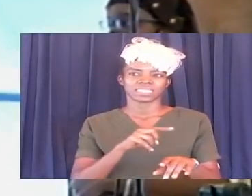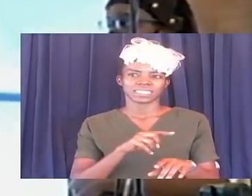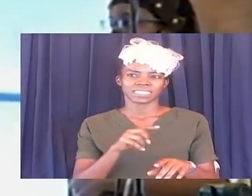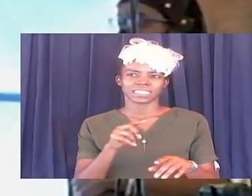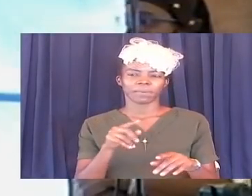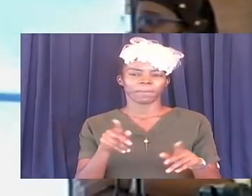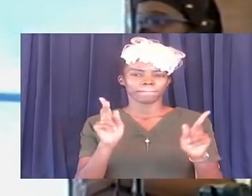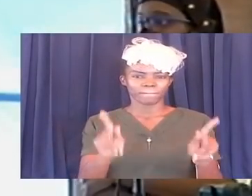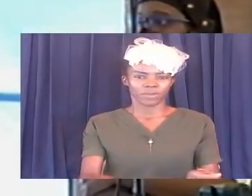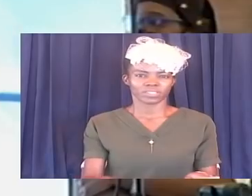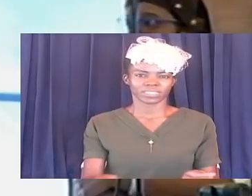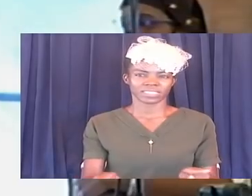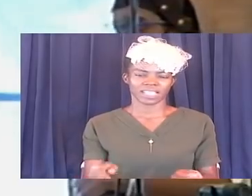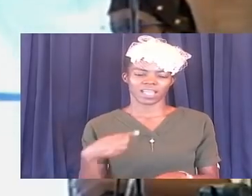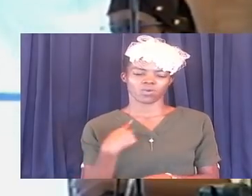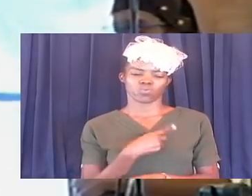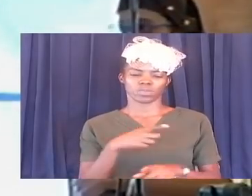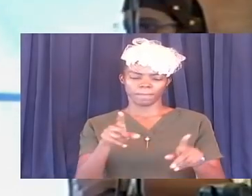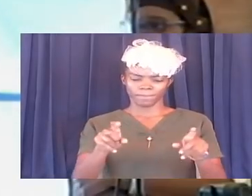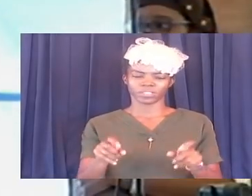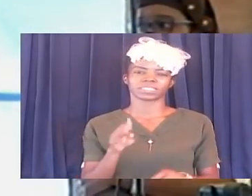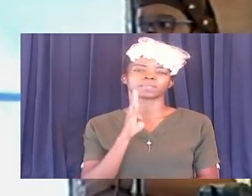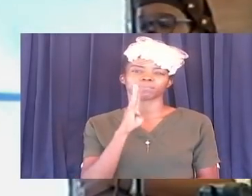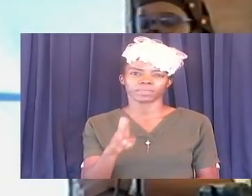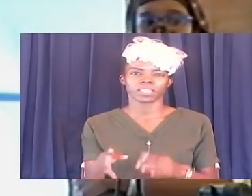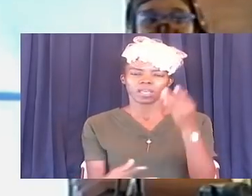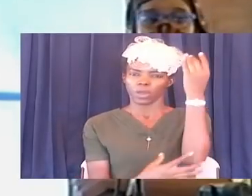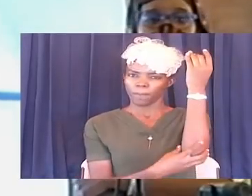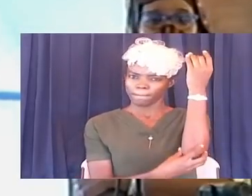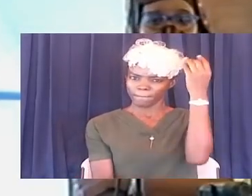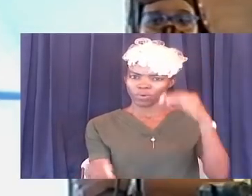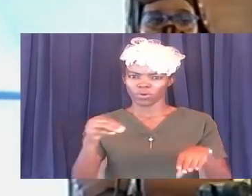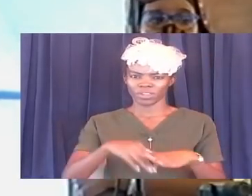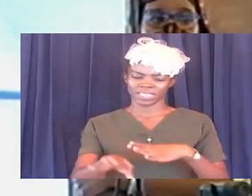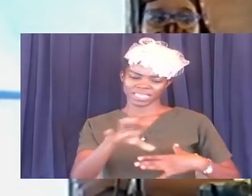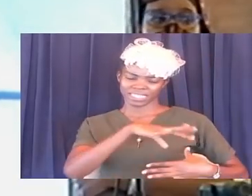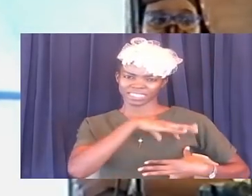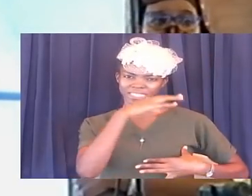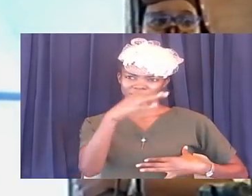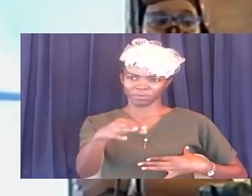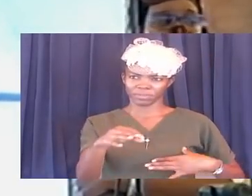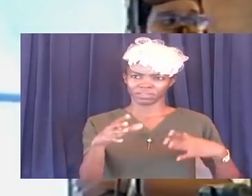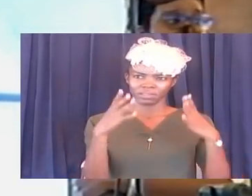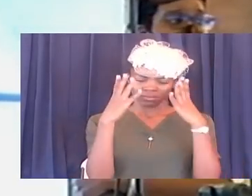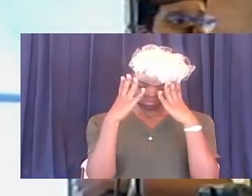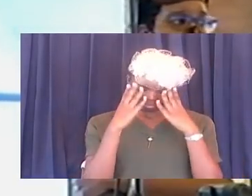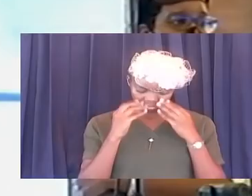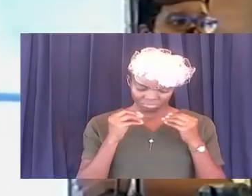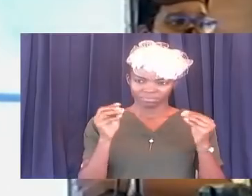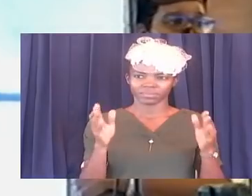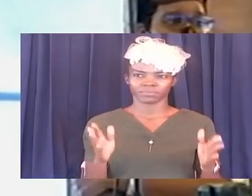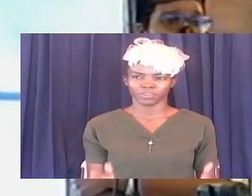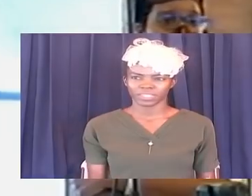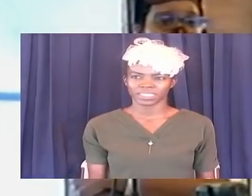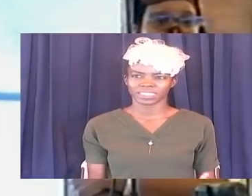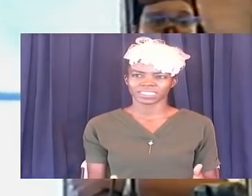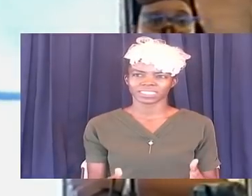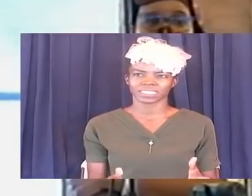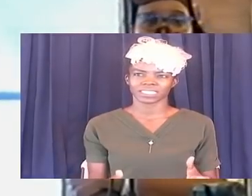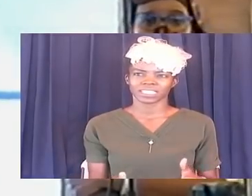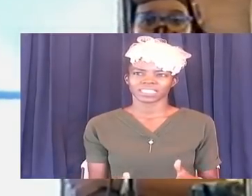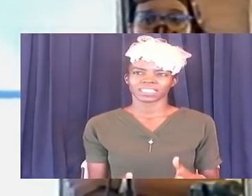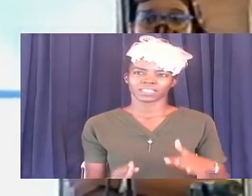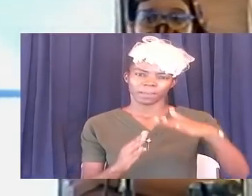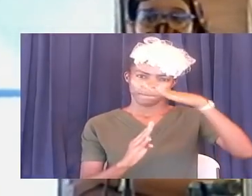be. It speaks about the poor in spirit. It speaks about the mourners. It speaks about the meek. It speaks of